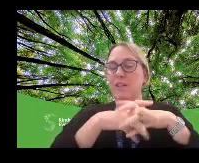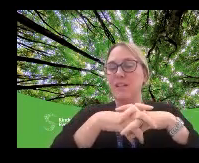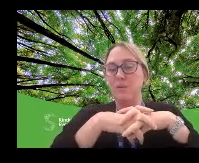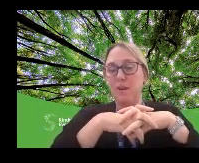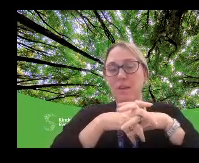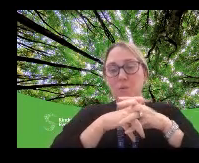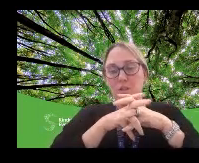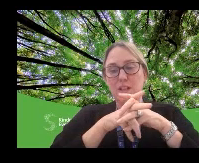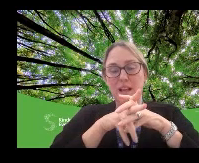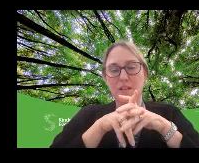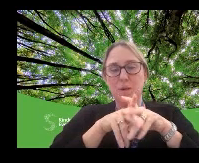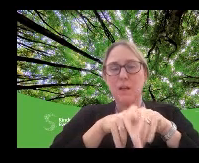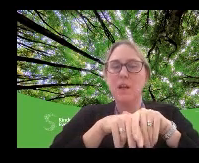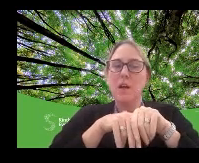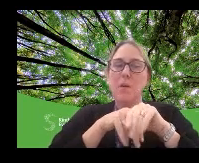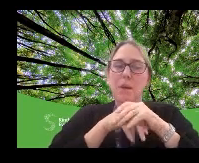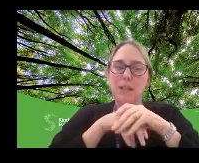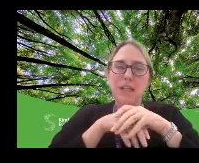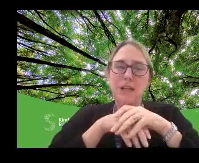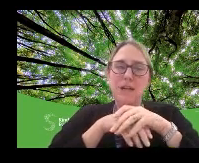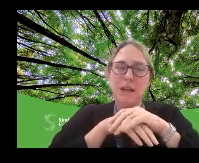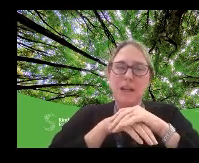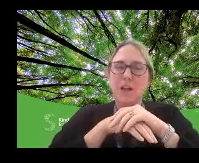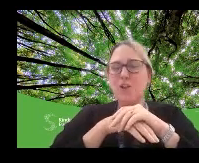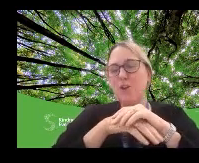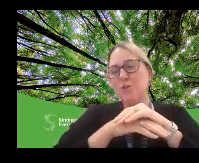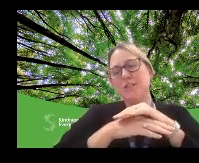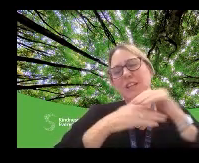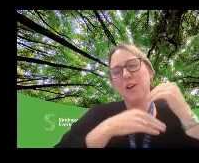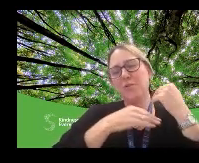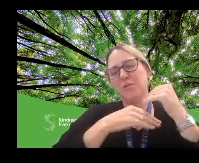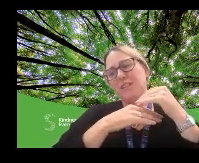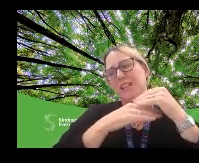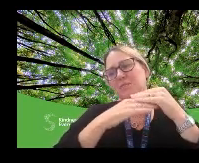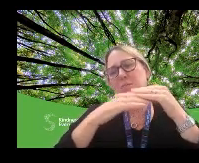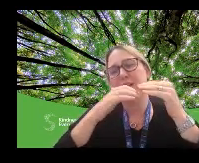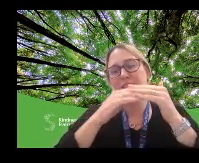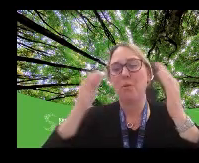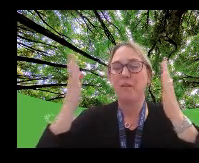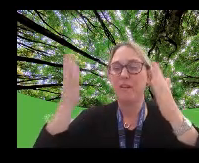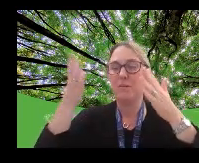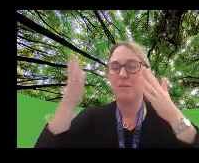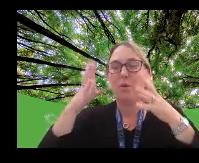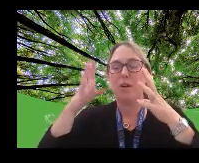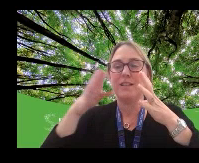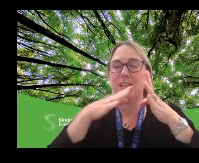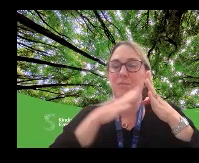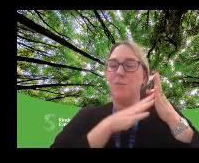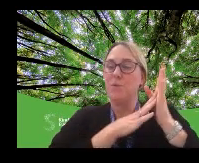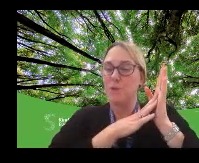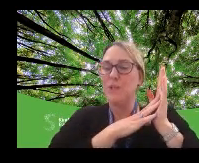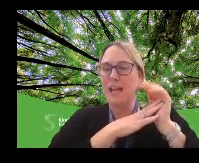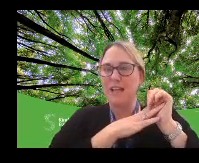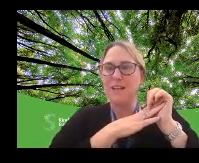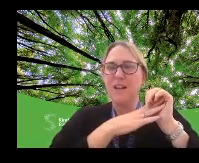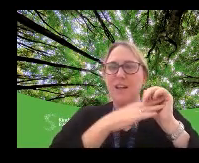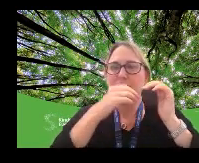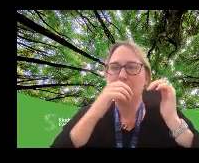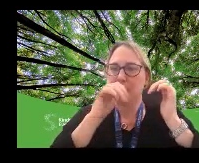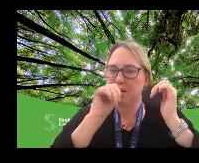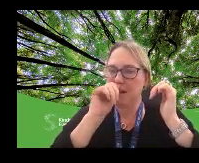control and the power to say when they want an assessment, but equally to not say no to an assessment because they're worried about what an assessment will